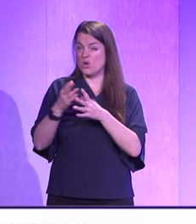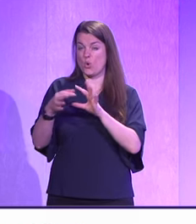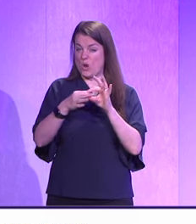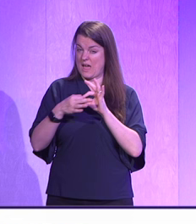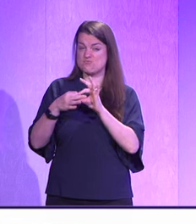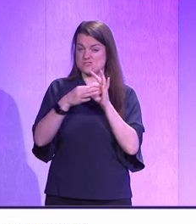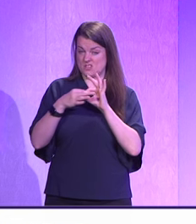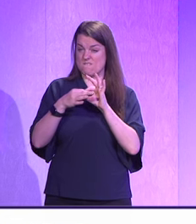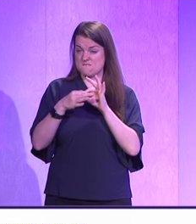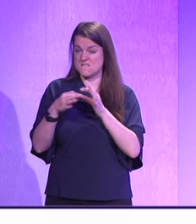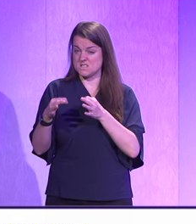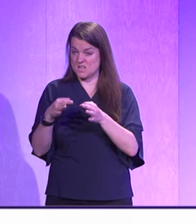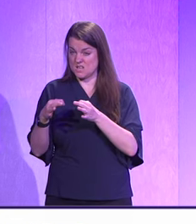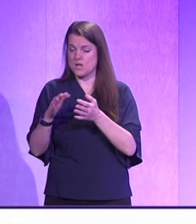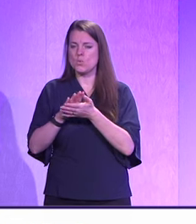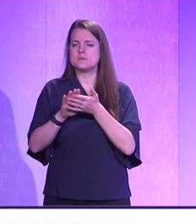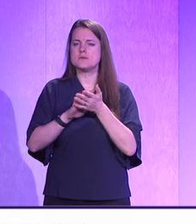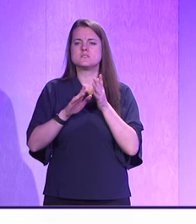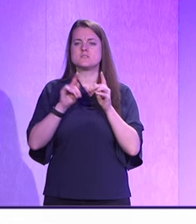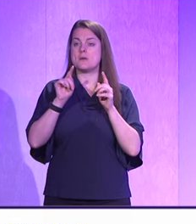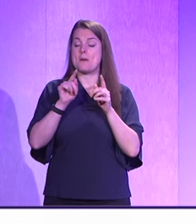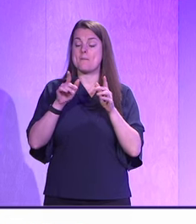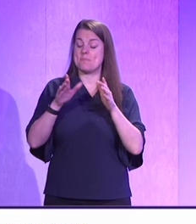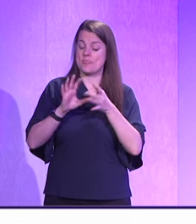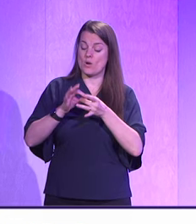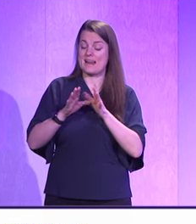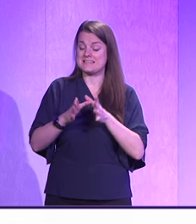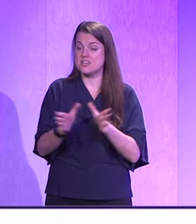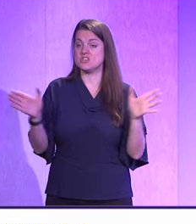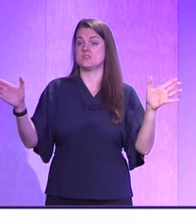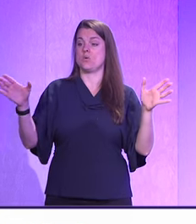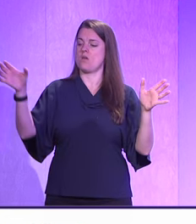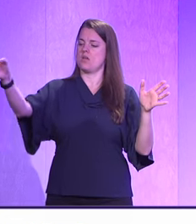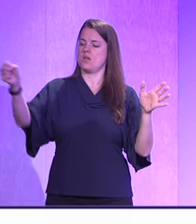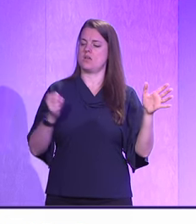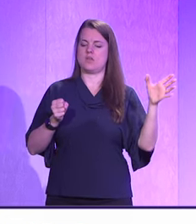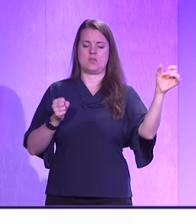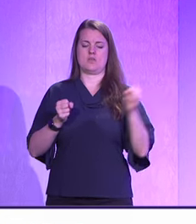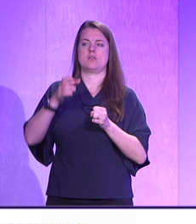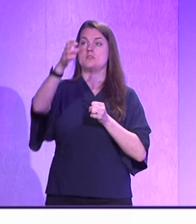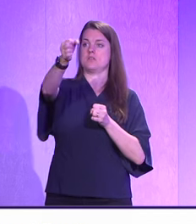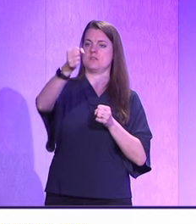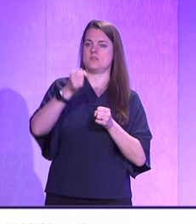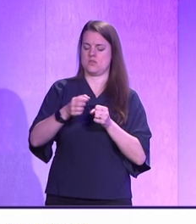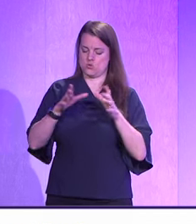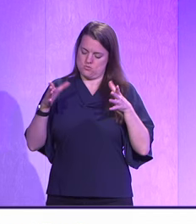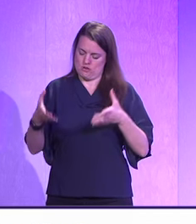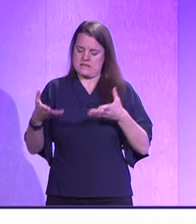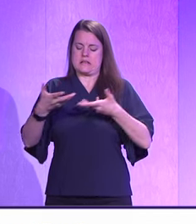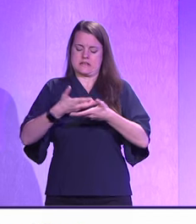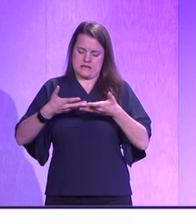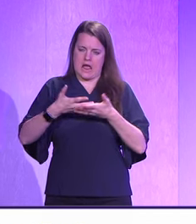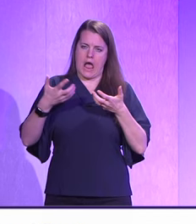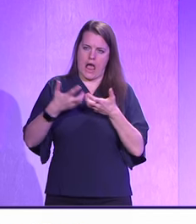technique which brings together people from across the organization to think through options for where we might reshape the organization in